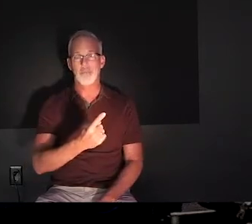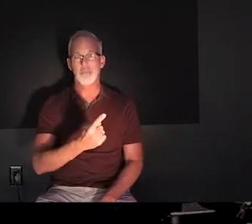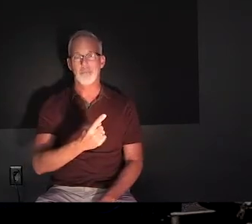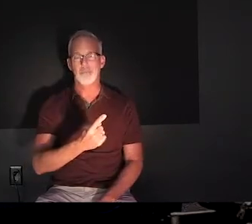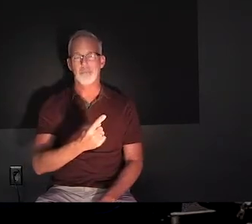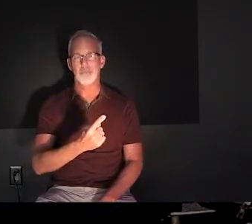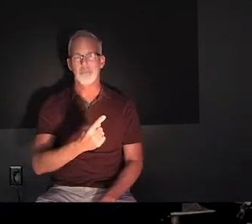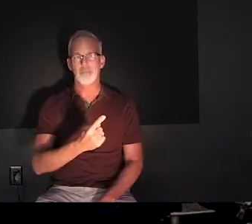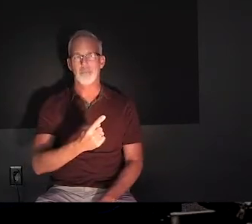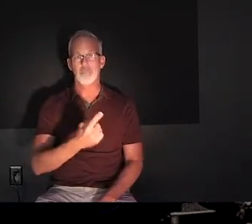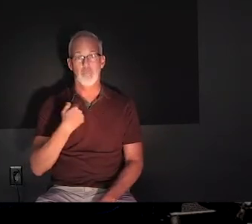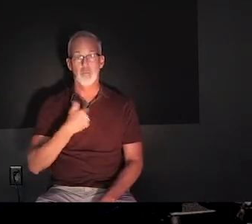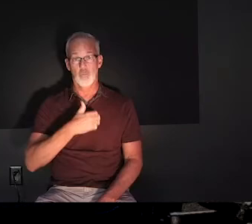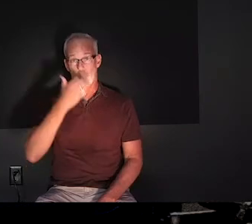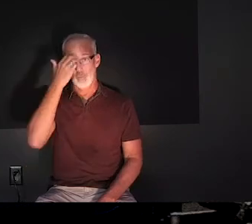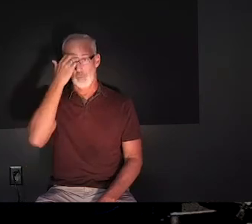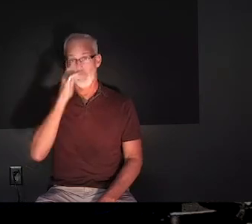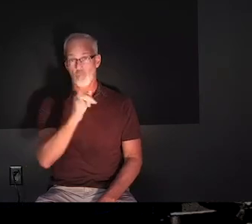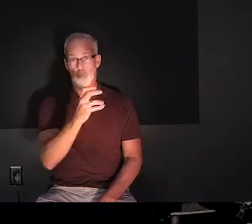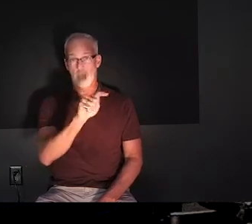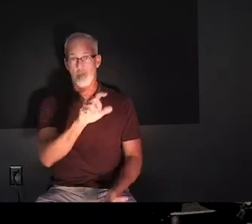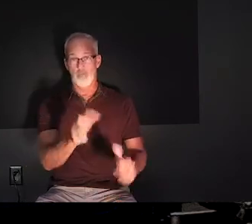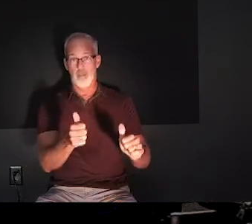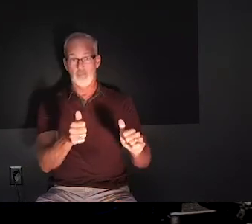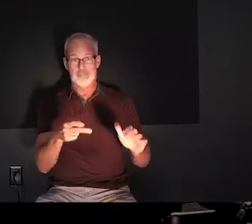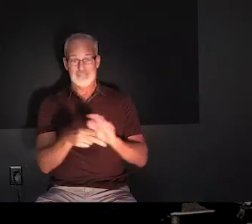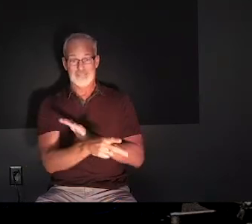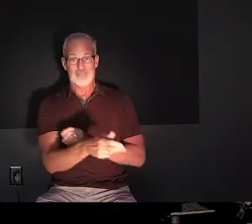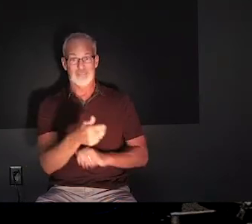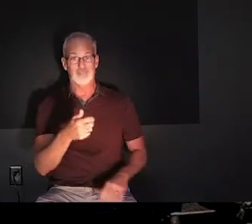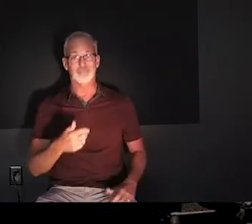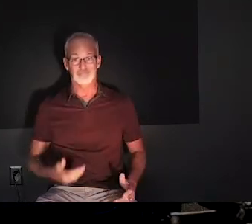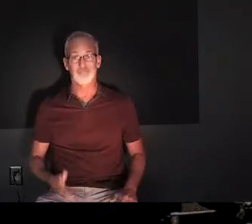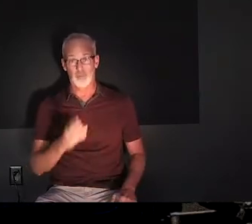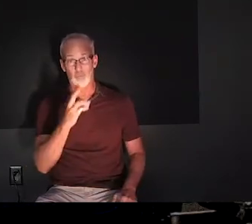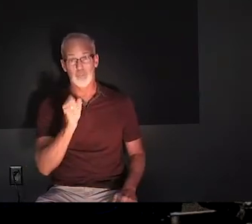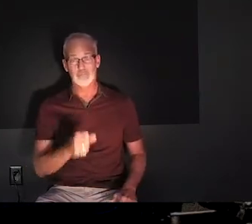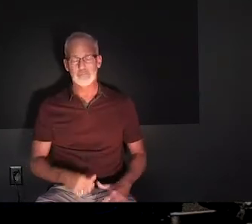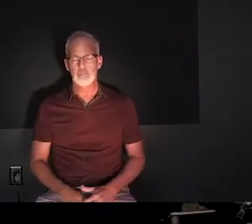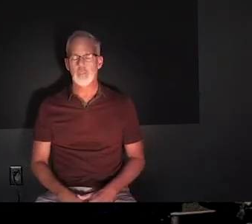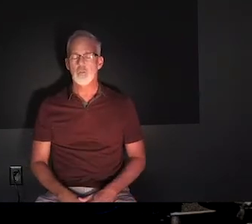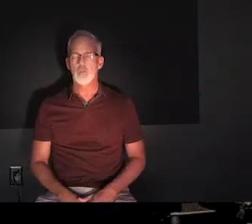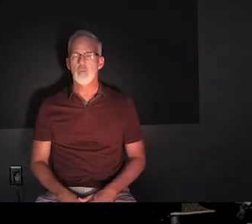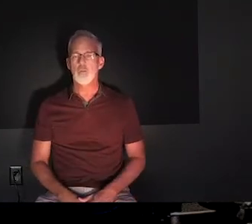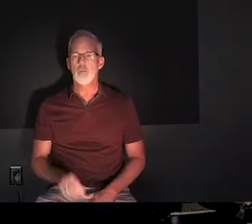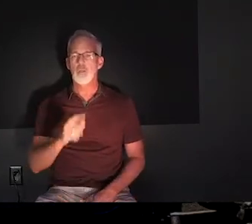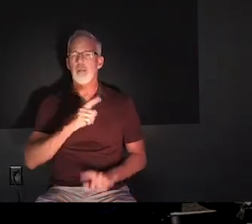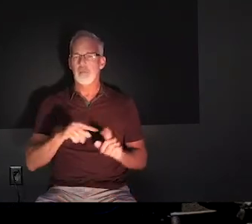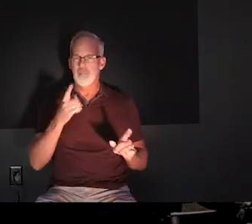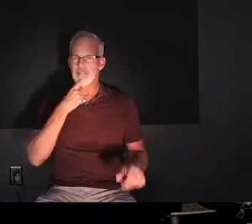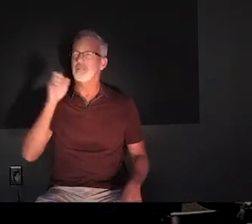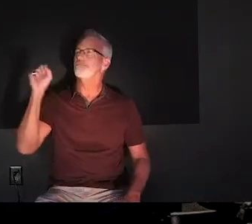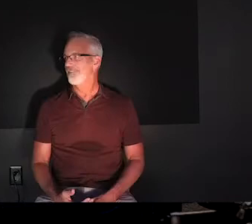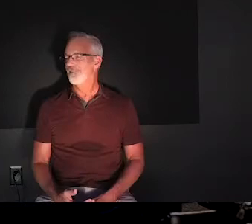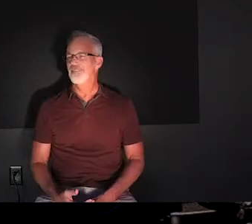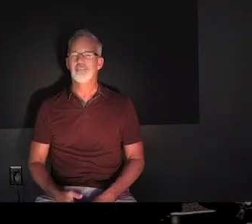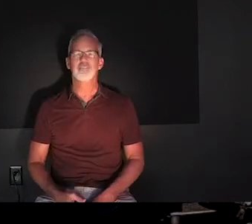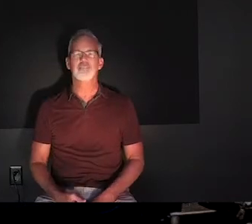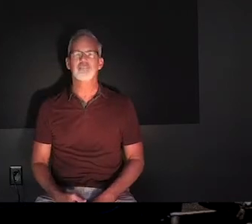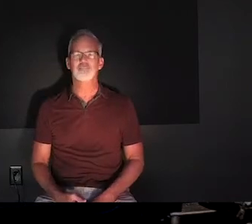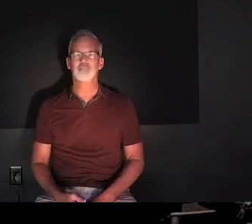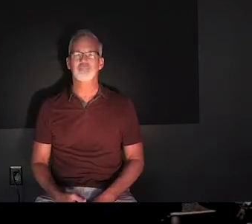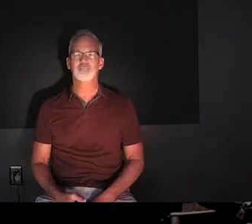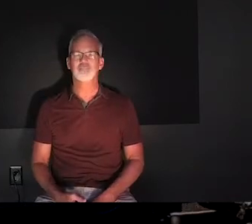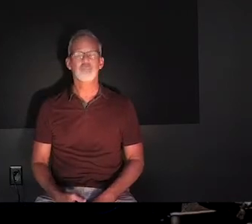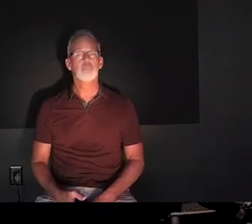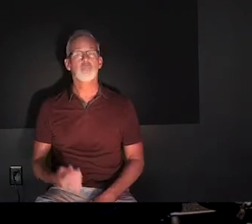We know how his life ended. But John the Baptist, he put the yes on the table. Let's think about